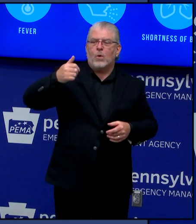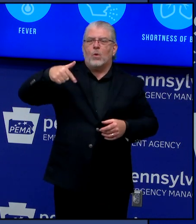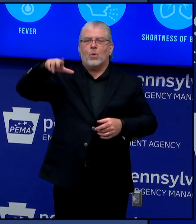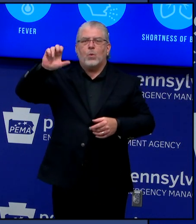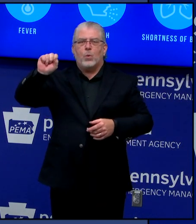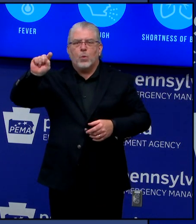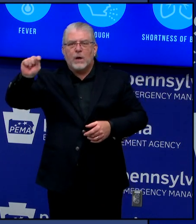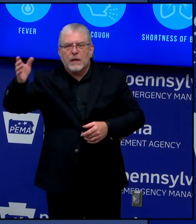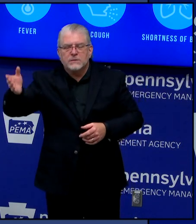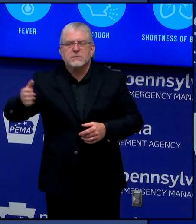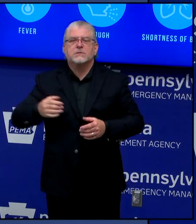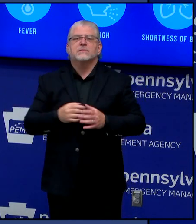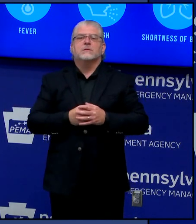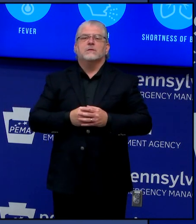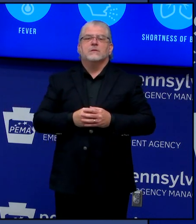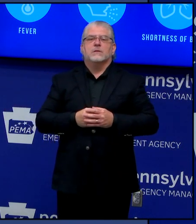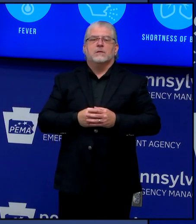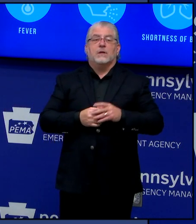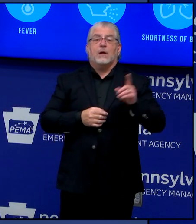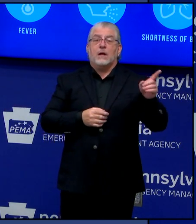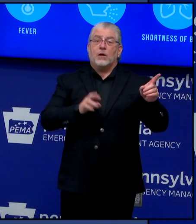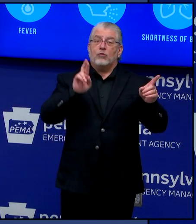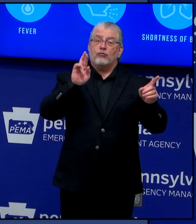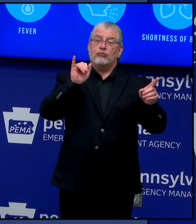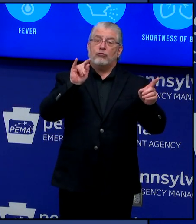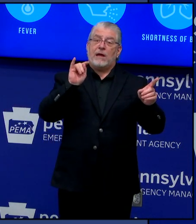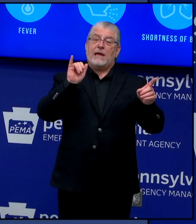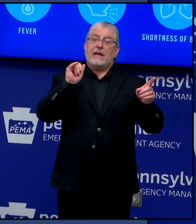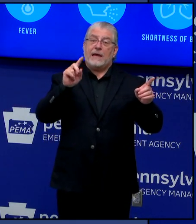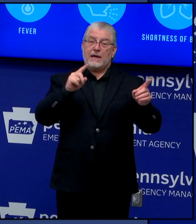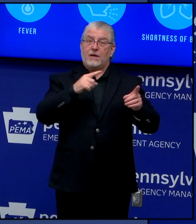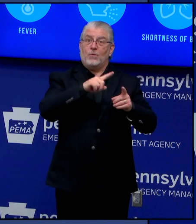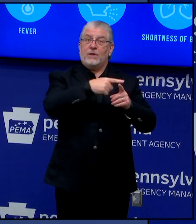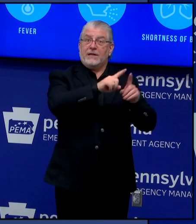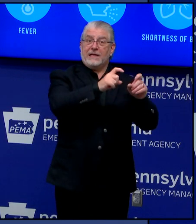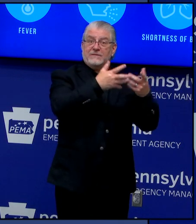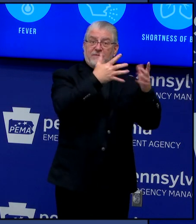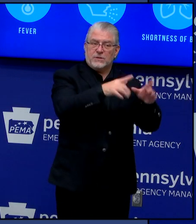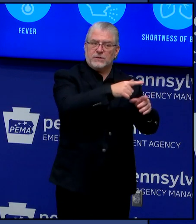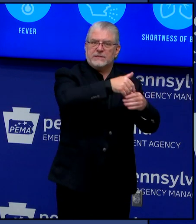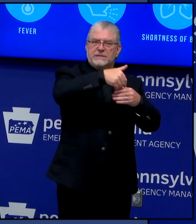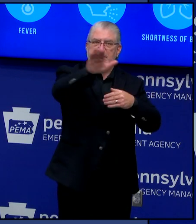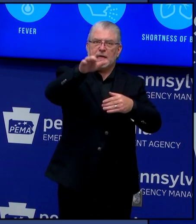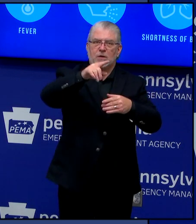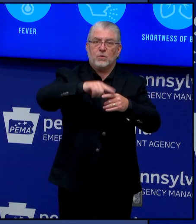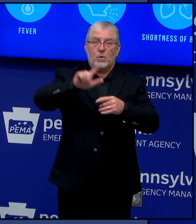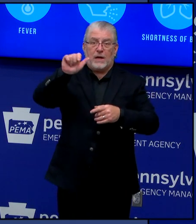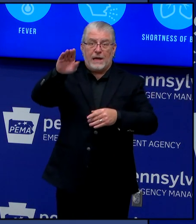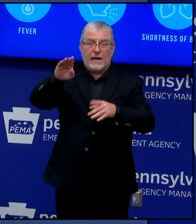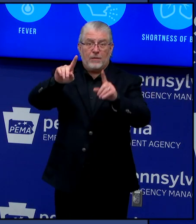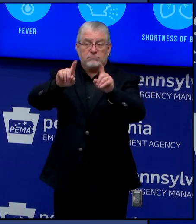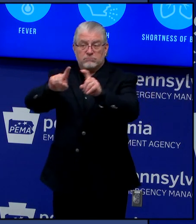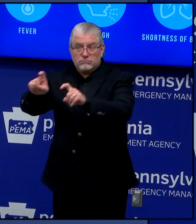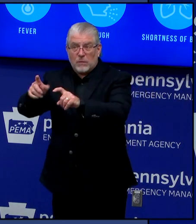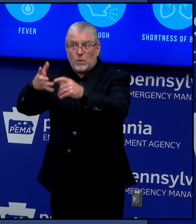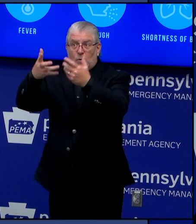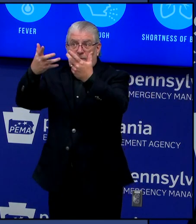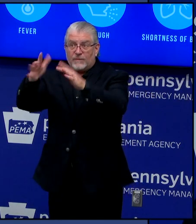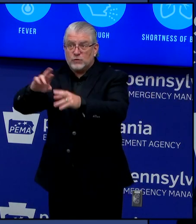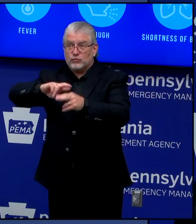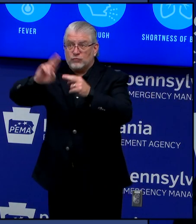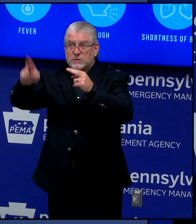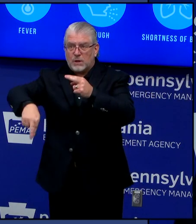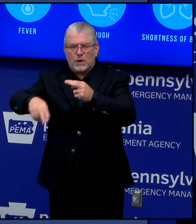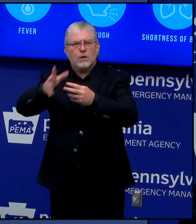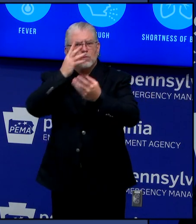Rite Aid, which will be obtaining the tests and then sending them to a commercial laboratory. So we are looking for to partner